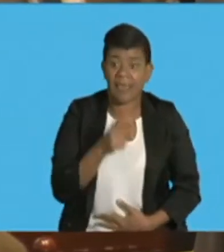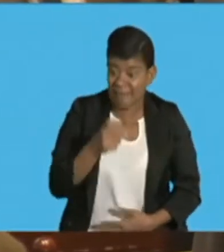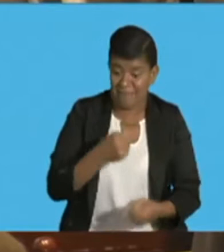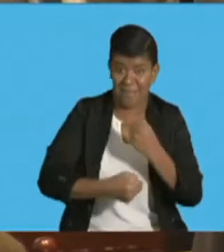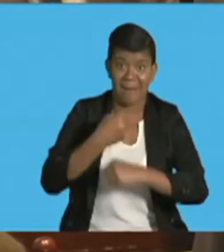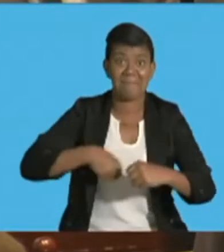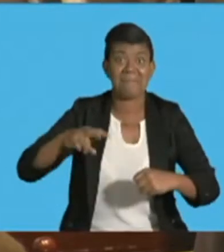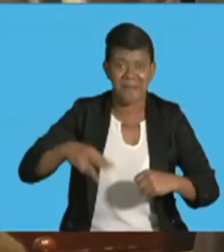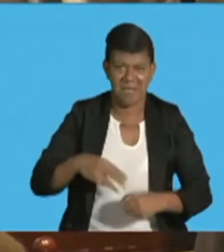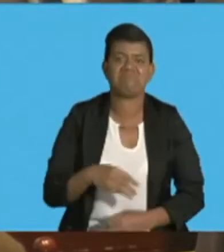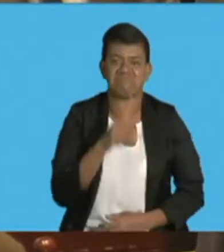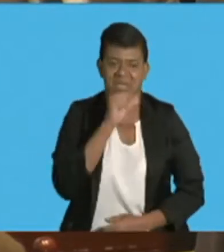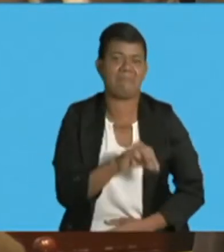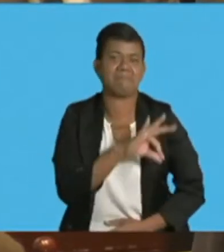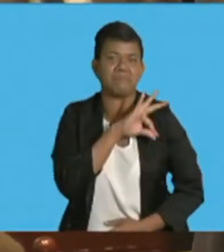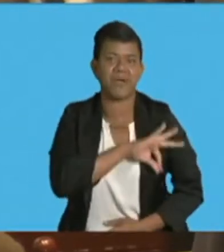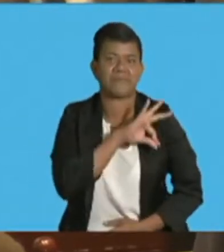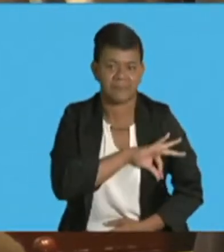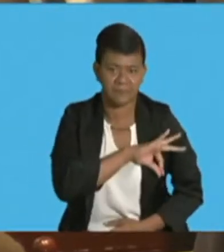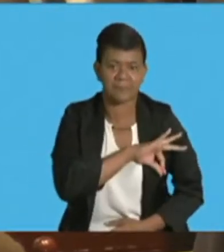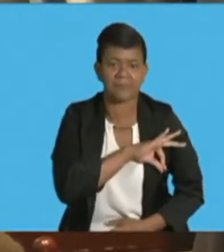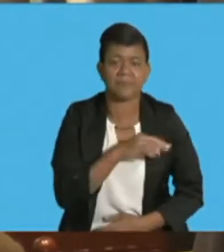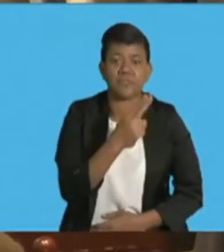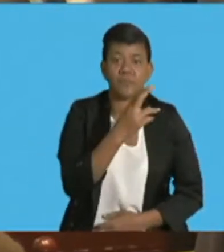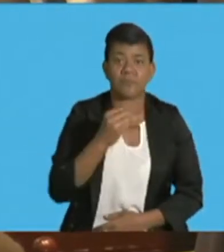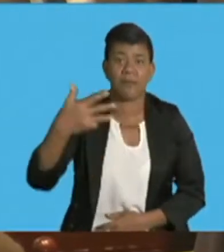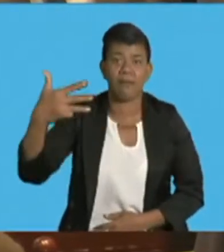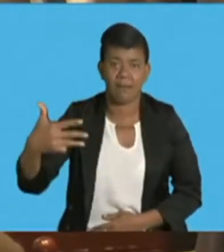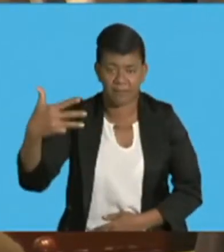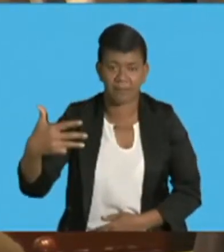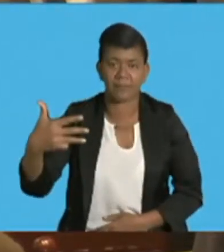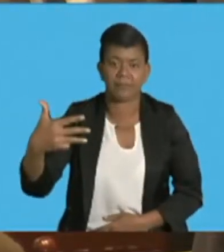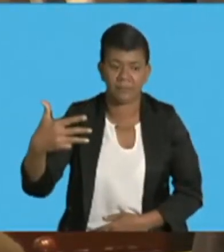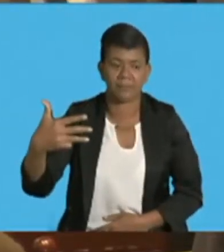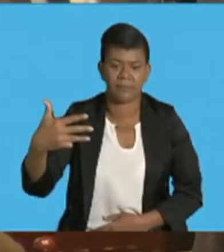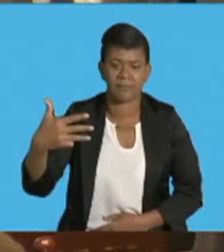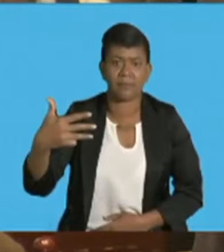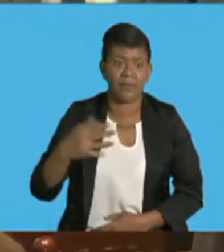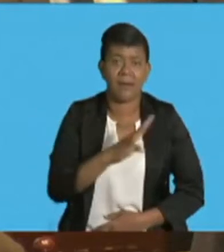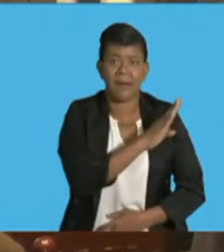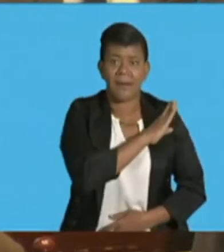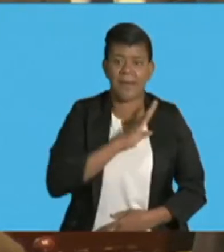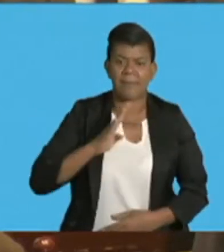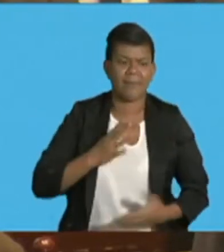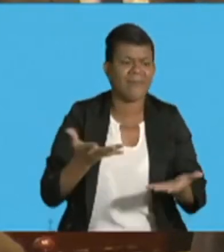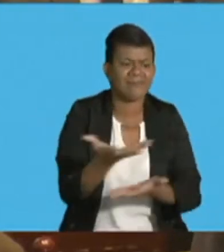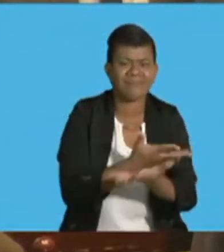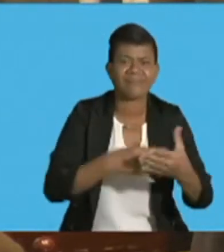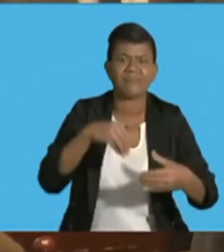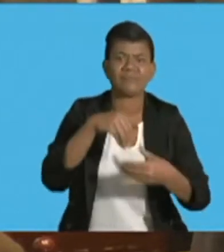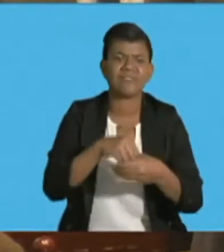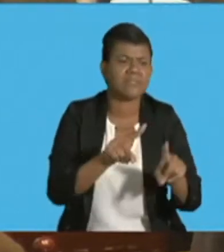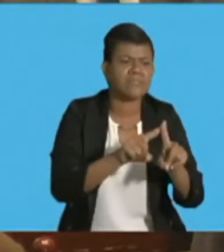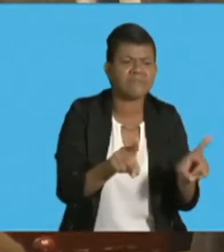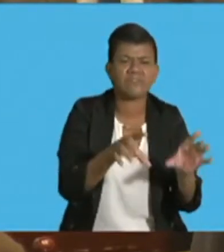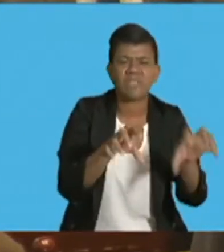Directors. In 2018, the Board of Governors of the Bank and IMF voted differently for the first time on the